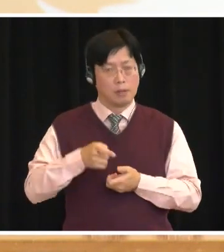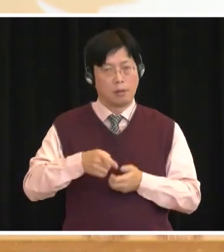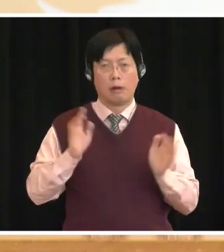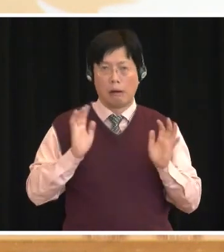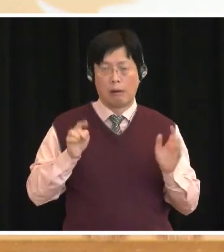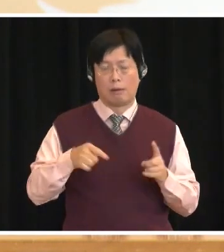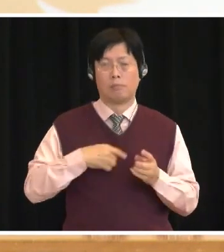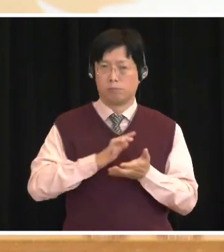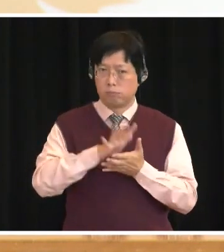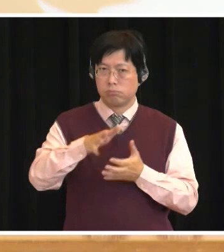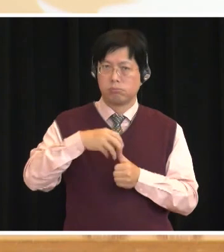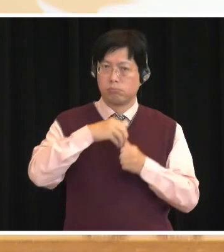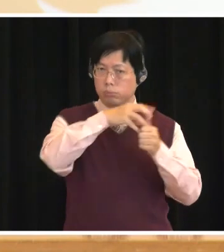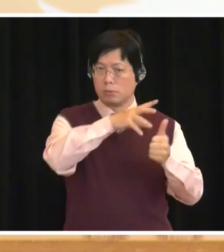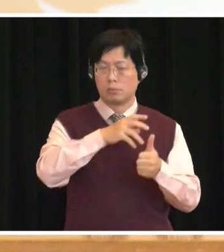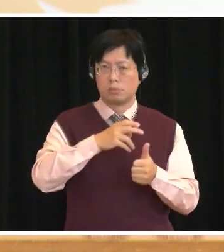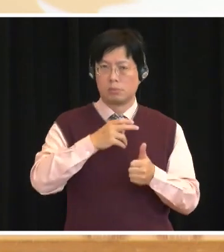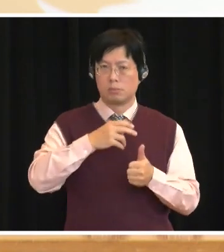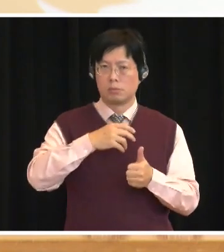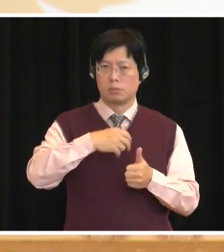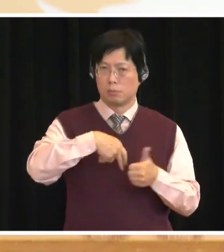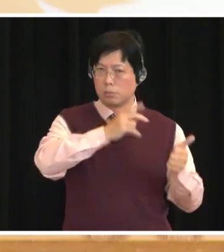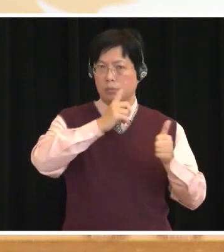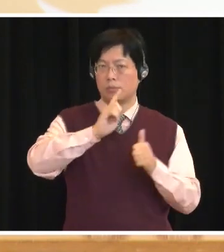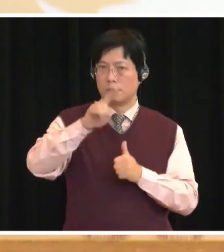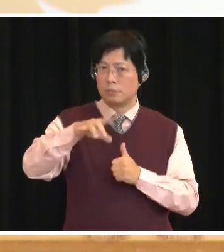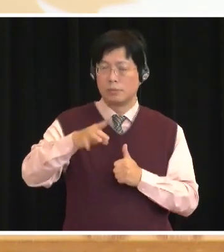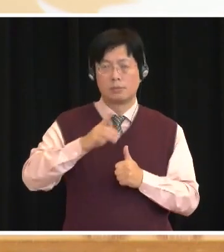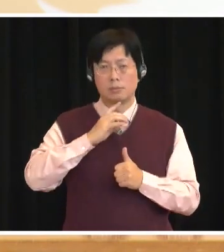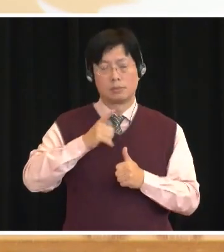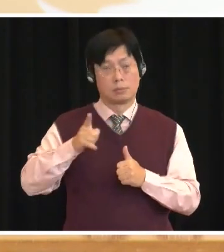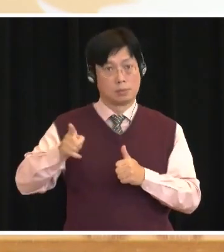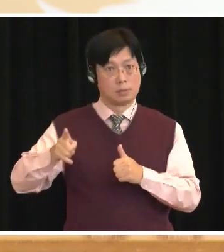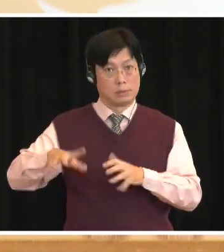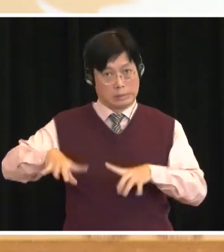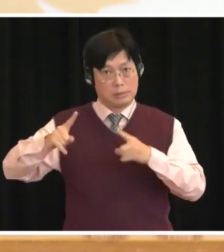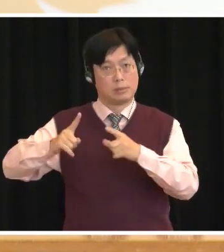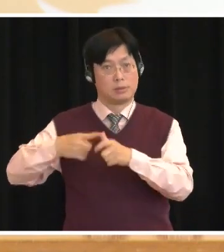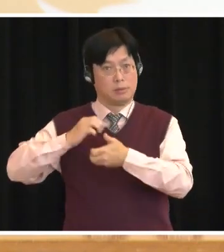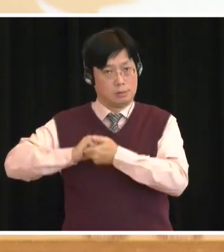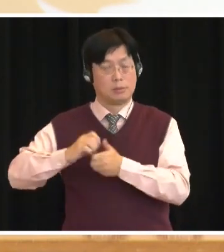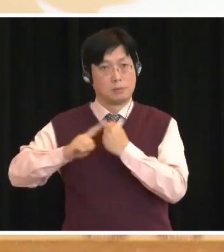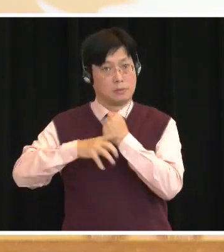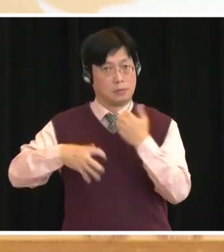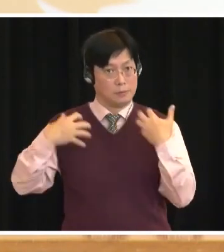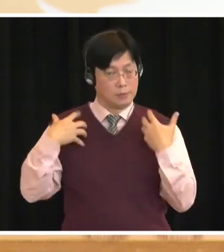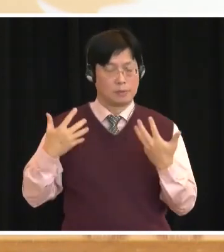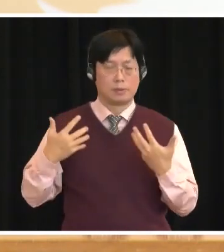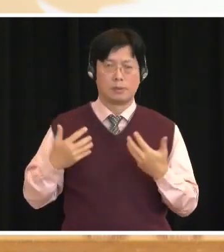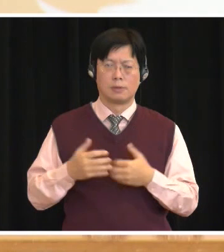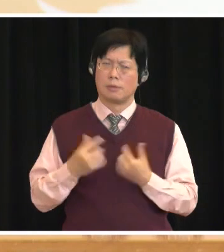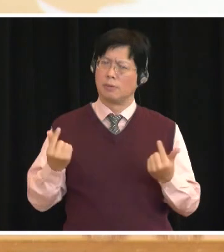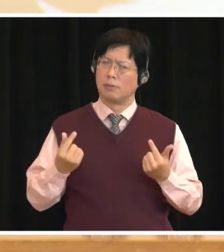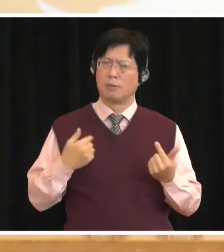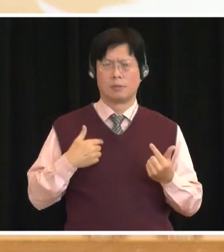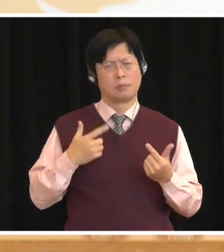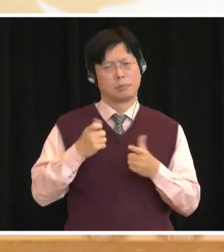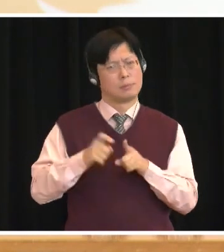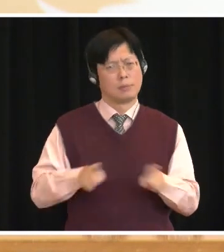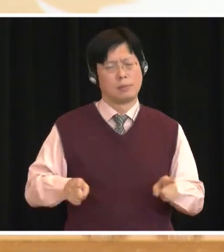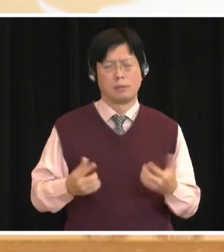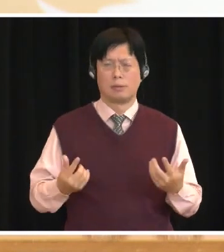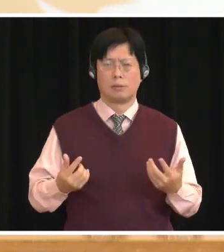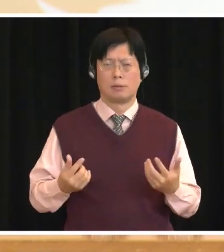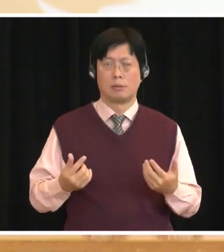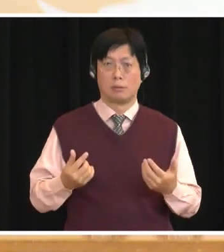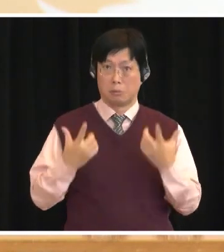That carries a flavor of lack of impartiality because it most likely is the same judge who is going to make a